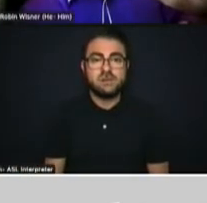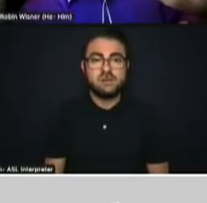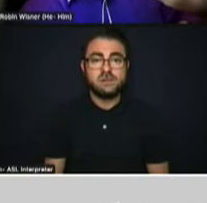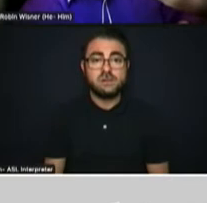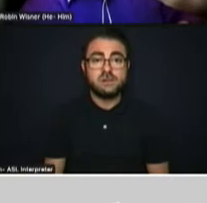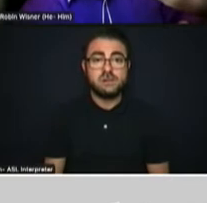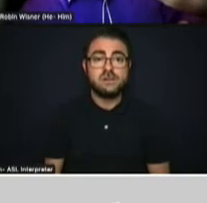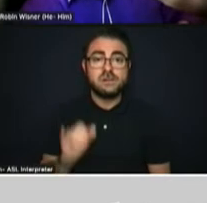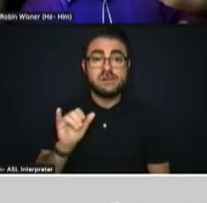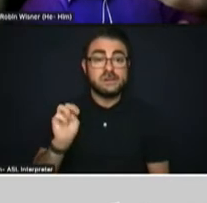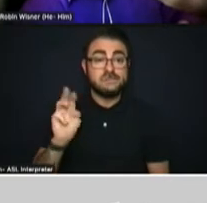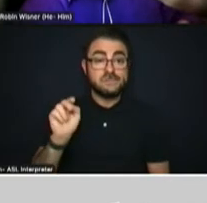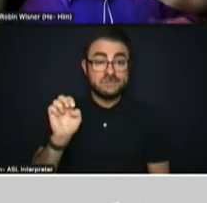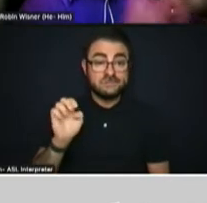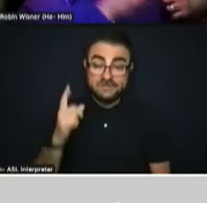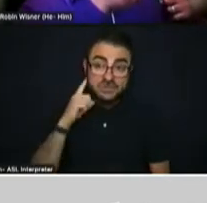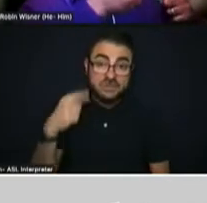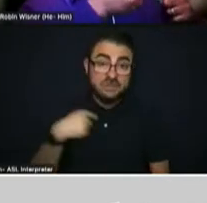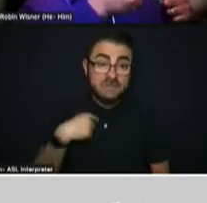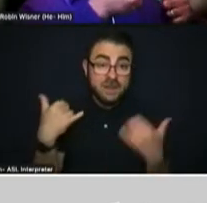Unmute. Can you hear me now?